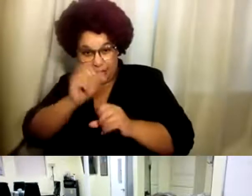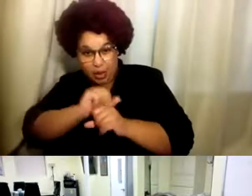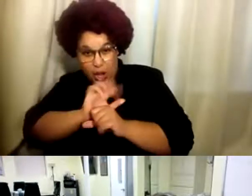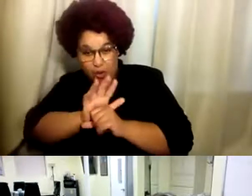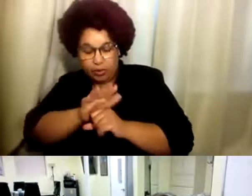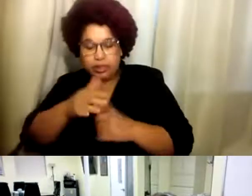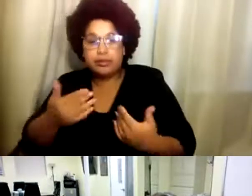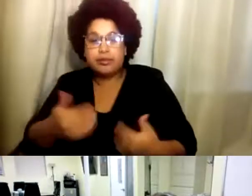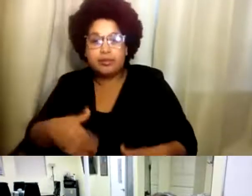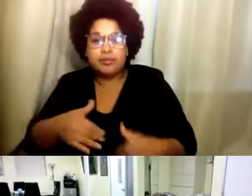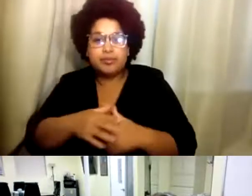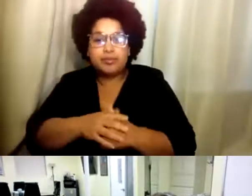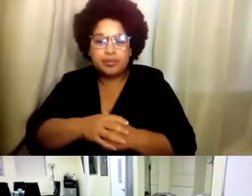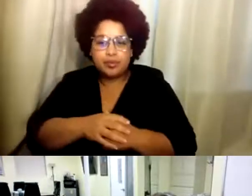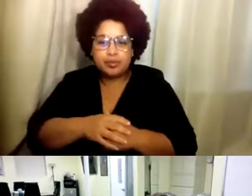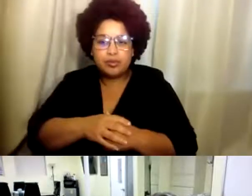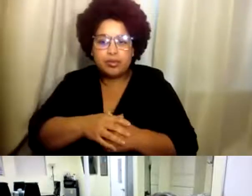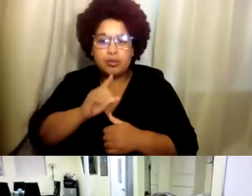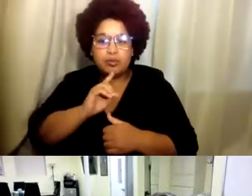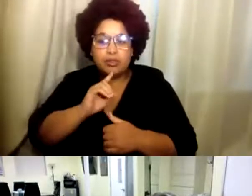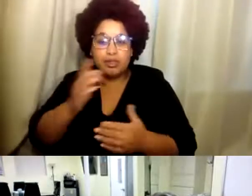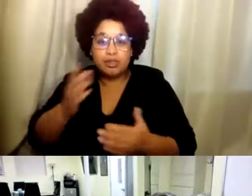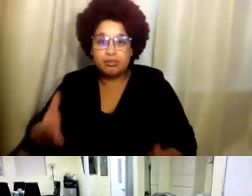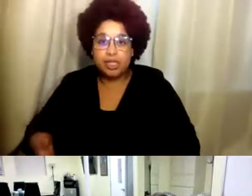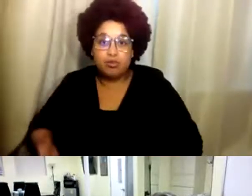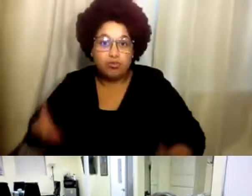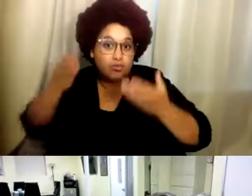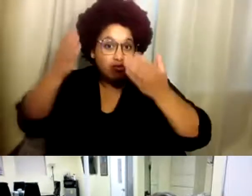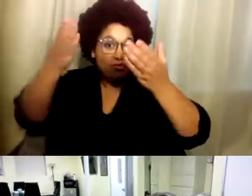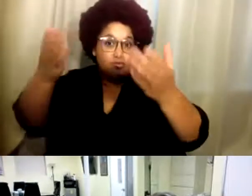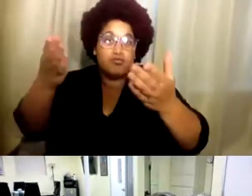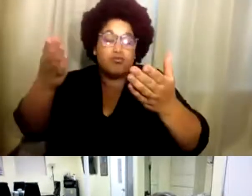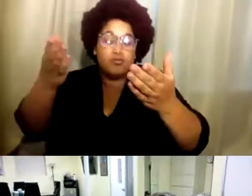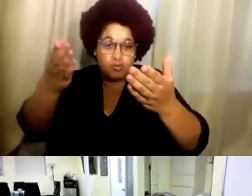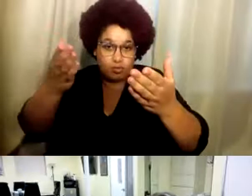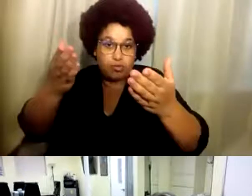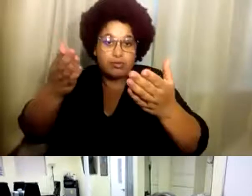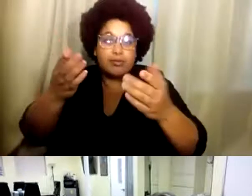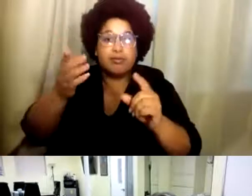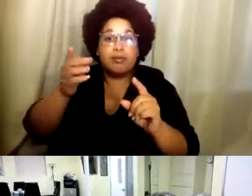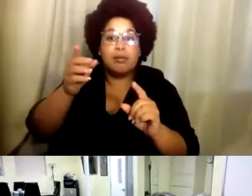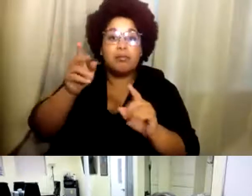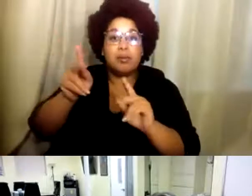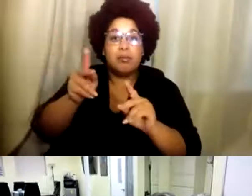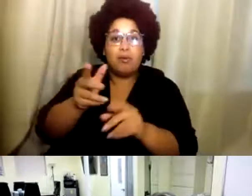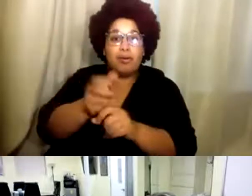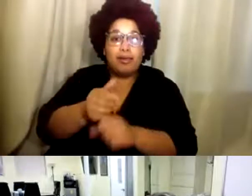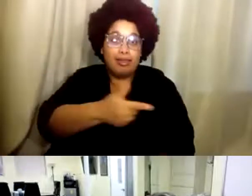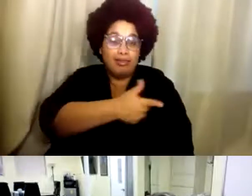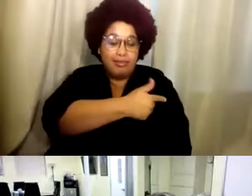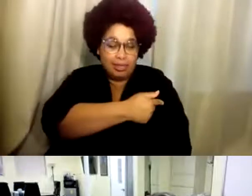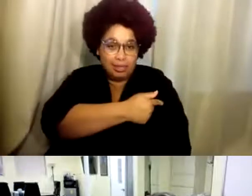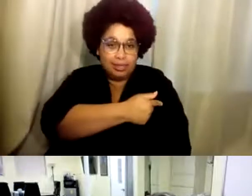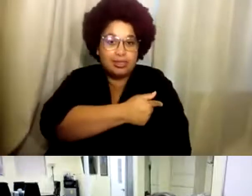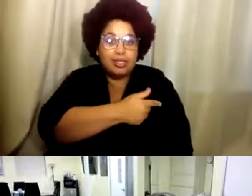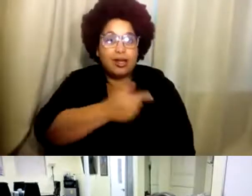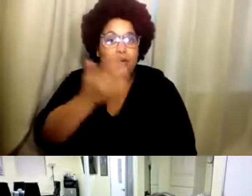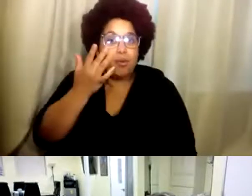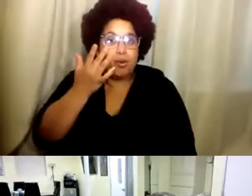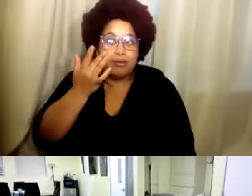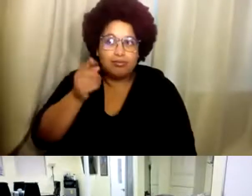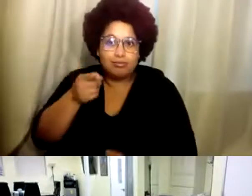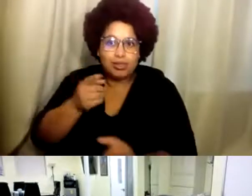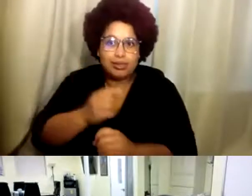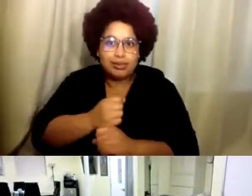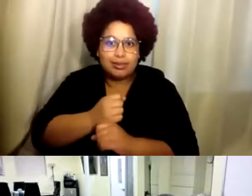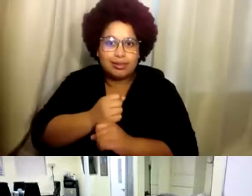So it's highly recommended that people get the vaccine to keep them safe.